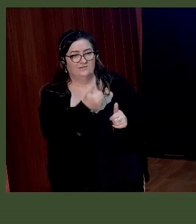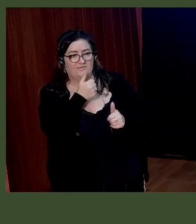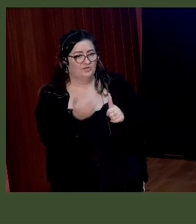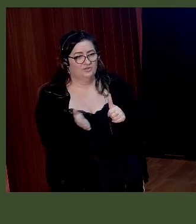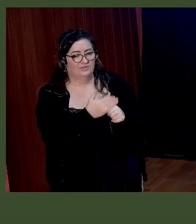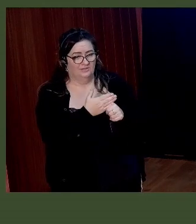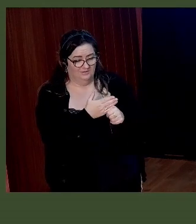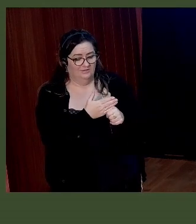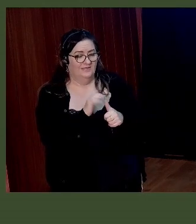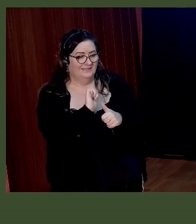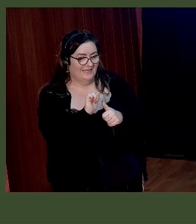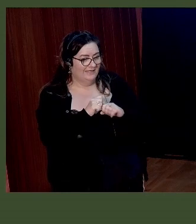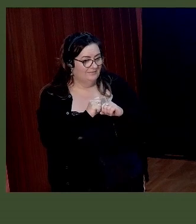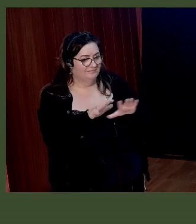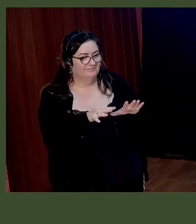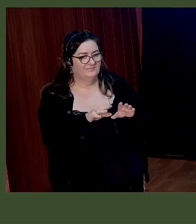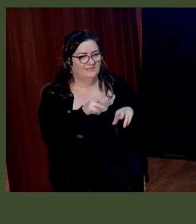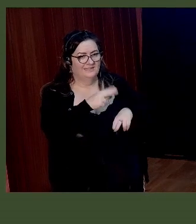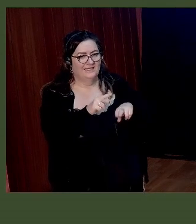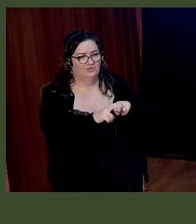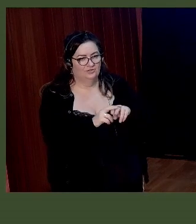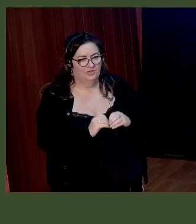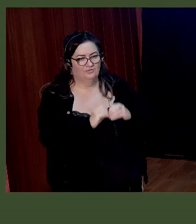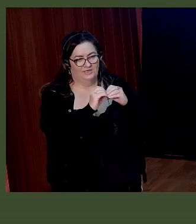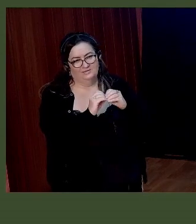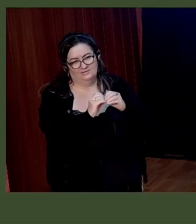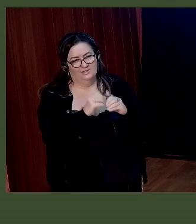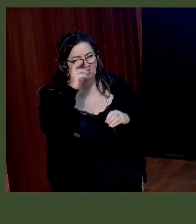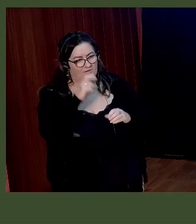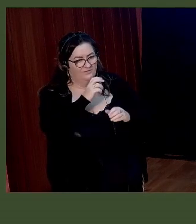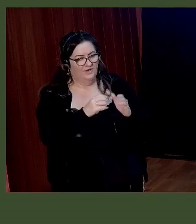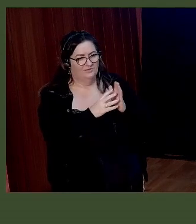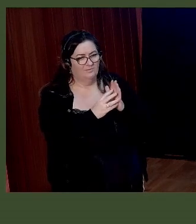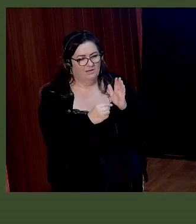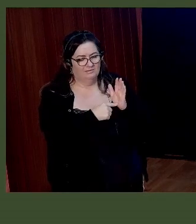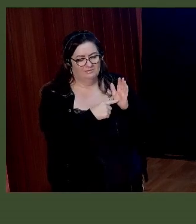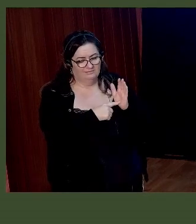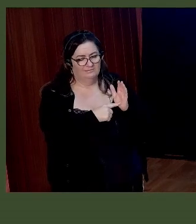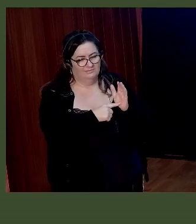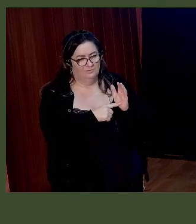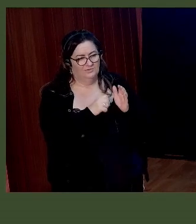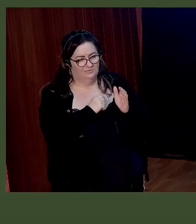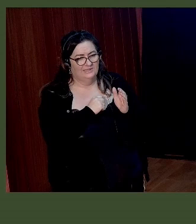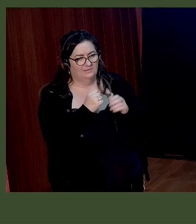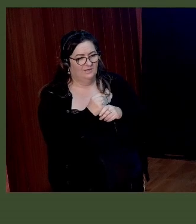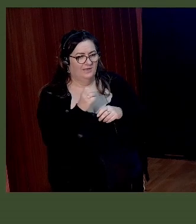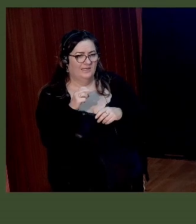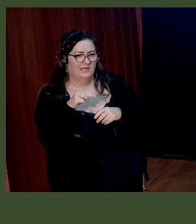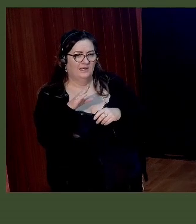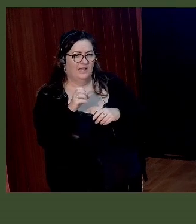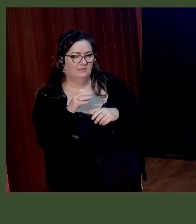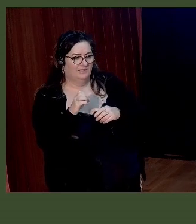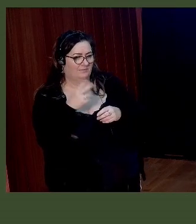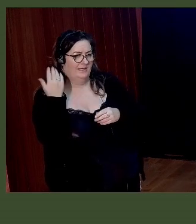first, and the state creates the nation. The French model grew out of the philosophical tendencies of the Enlightenment